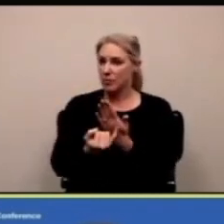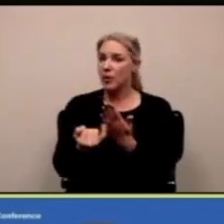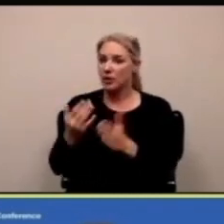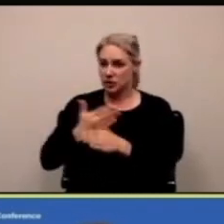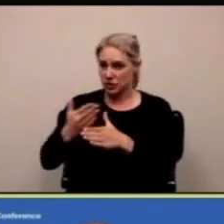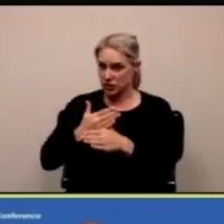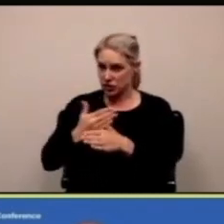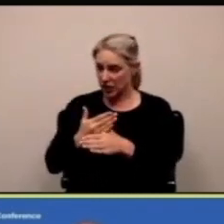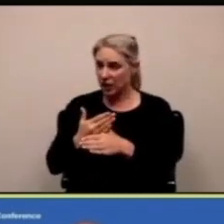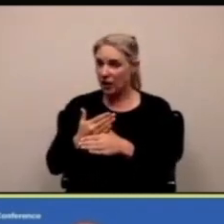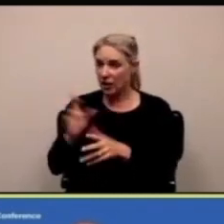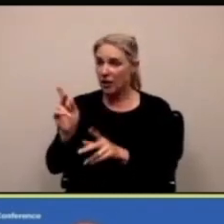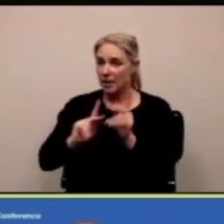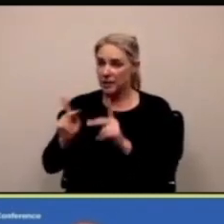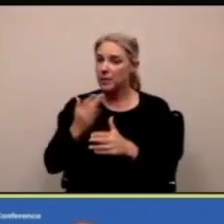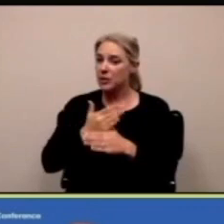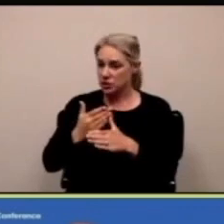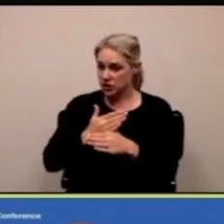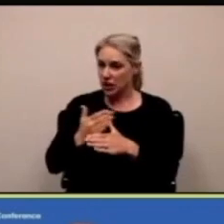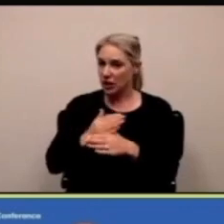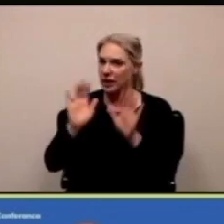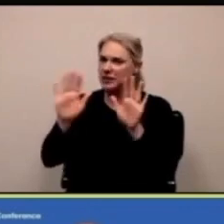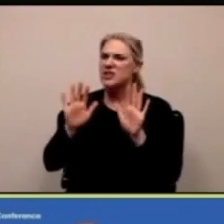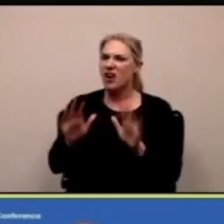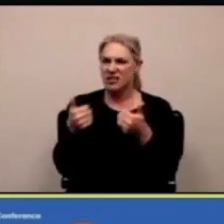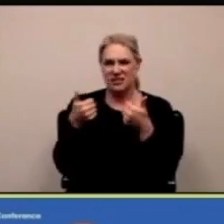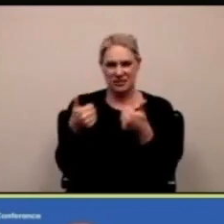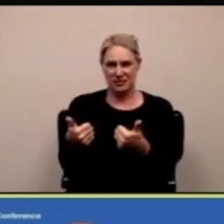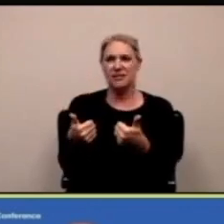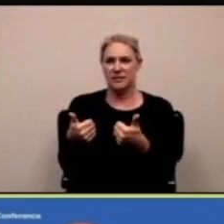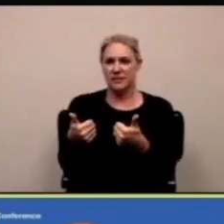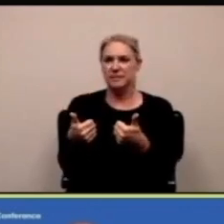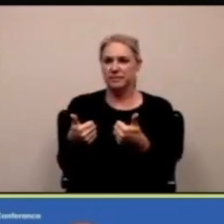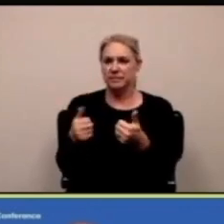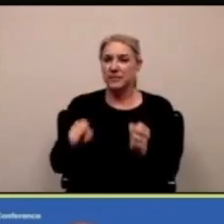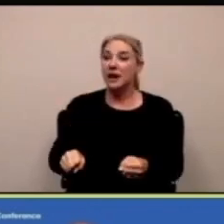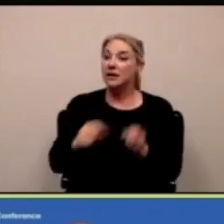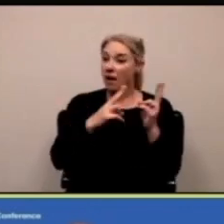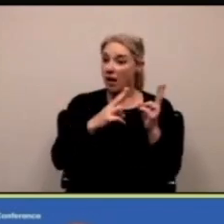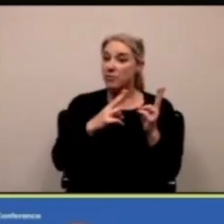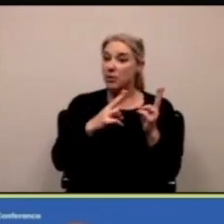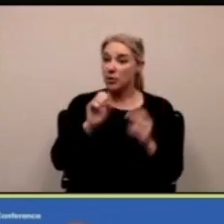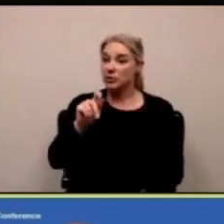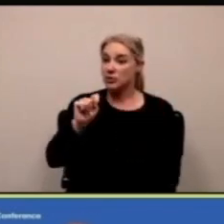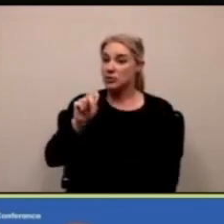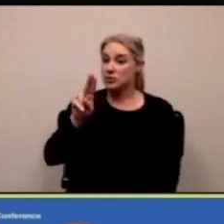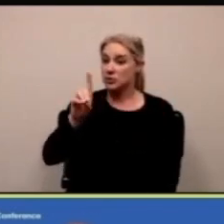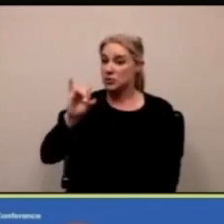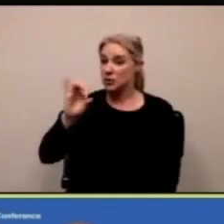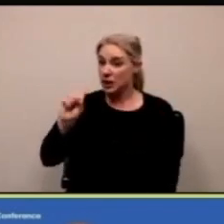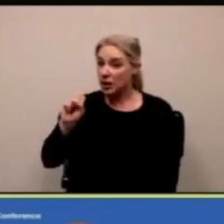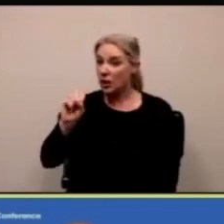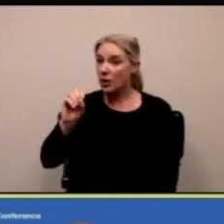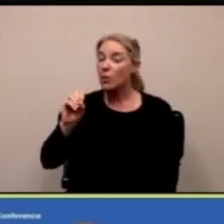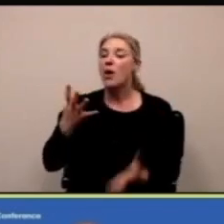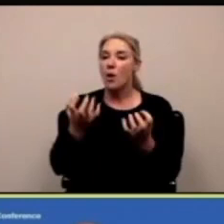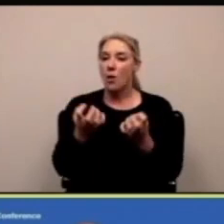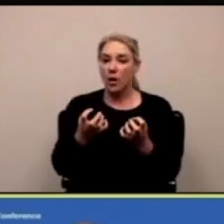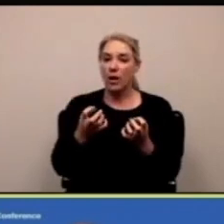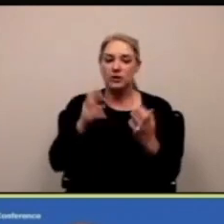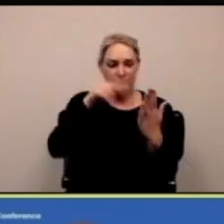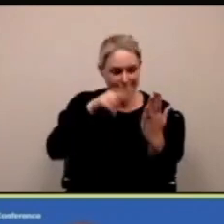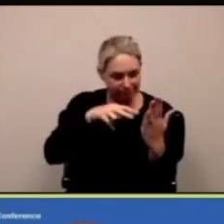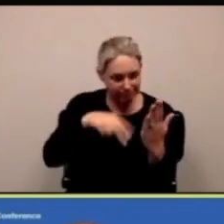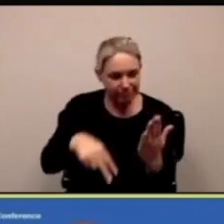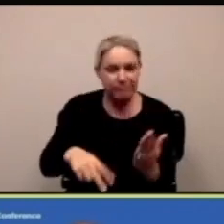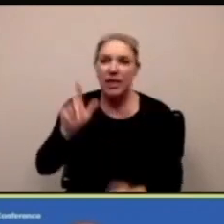projects that people are sharing. I think is just wonderful. And hopefully definitely upload them to the studio, because I would love to look through them at a later point. And the studio will